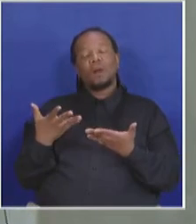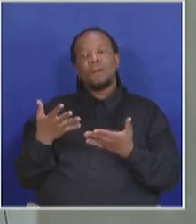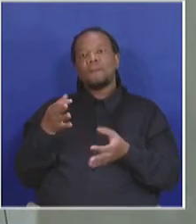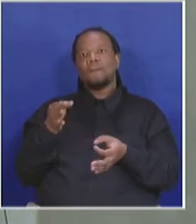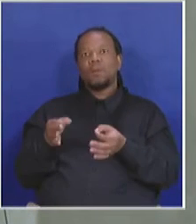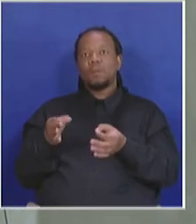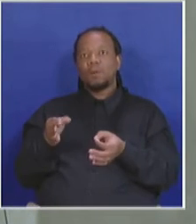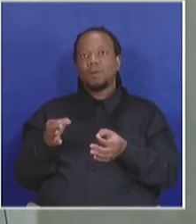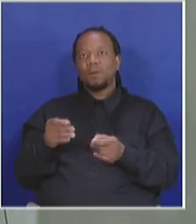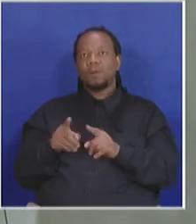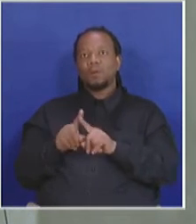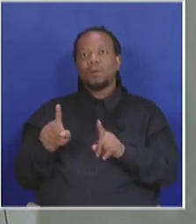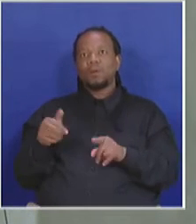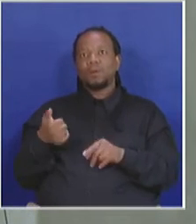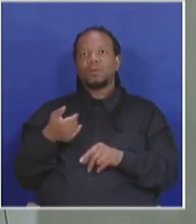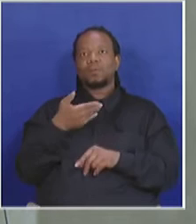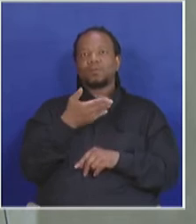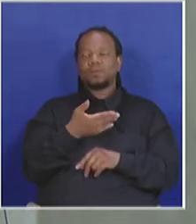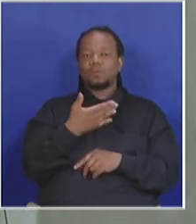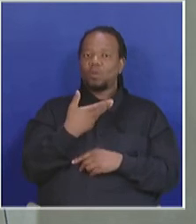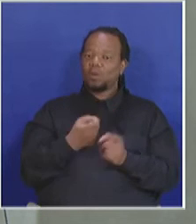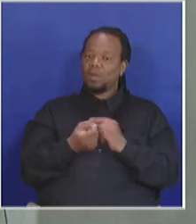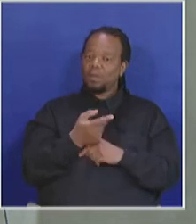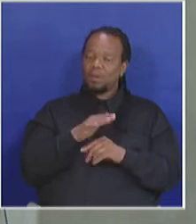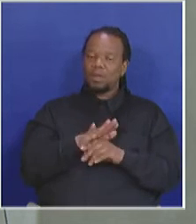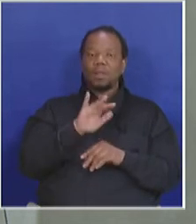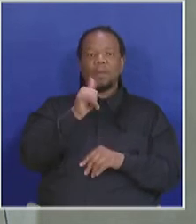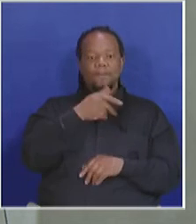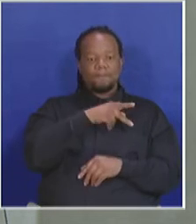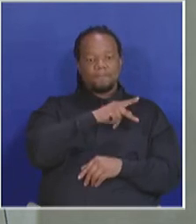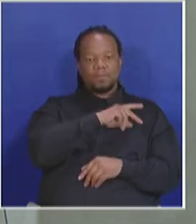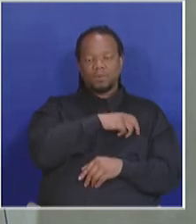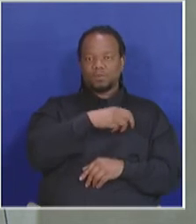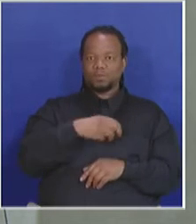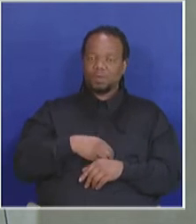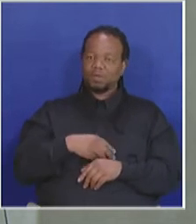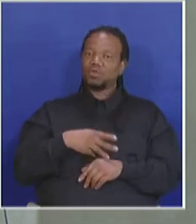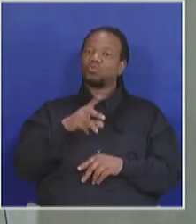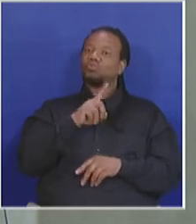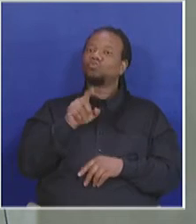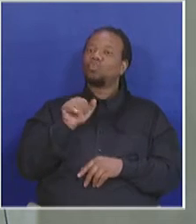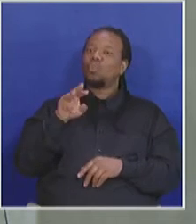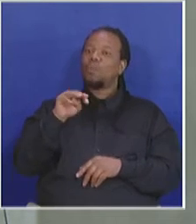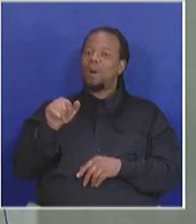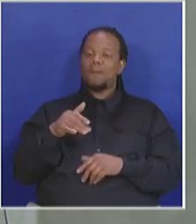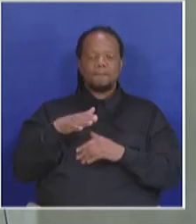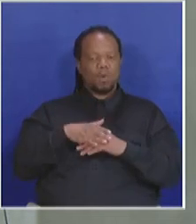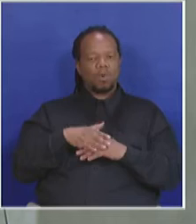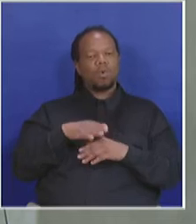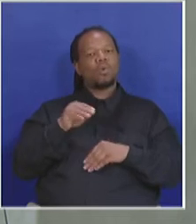President Zuma's ANC is corruption. I repeat, corruption. Money that our